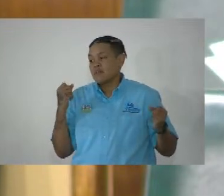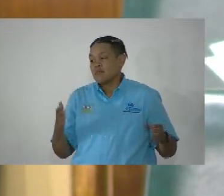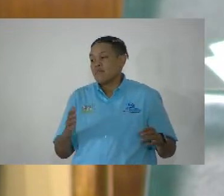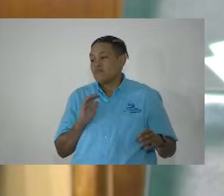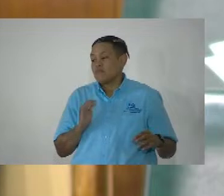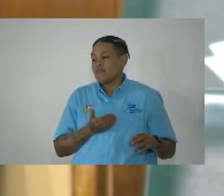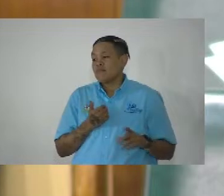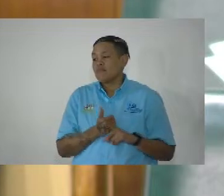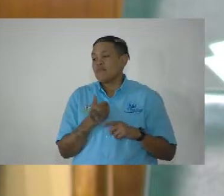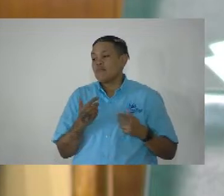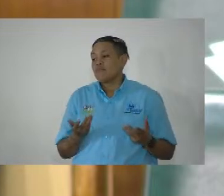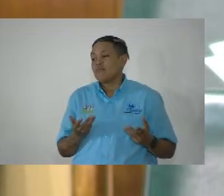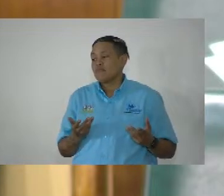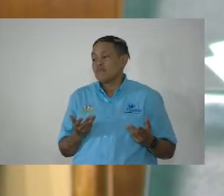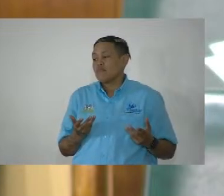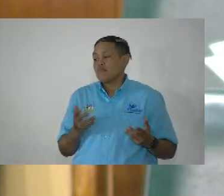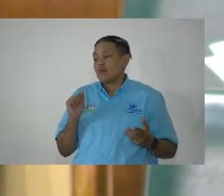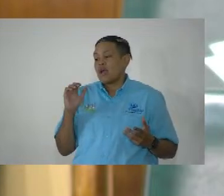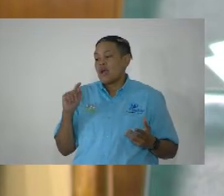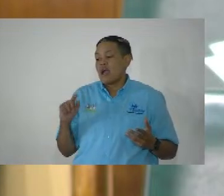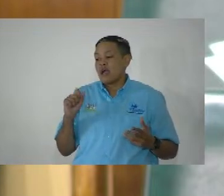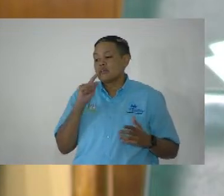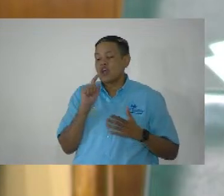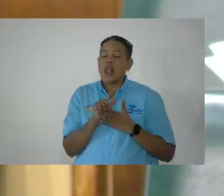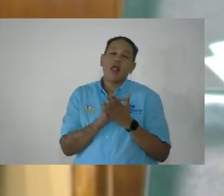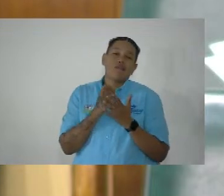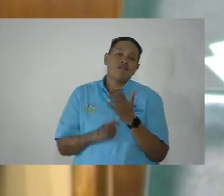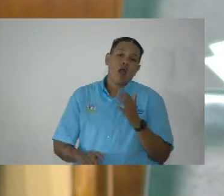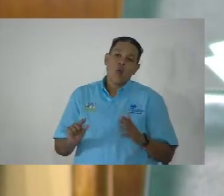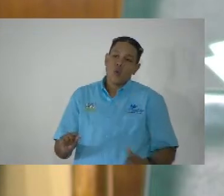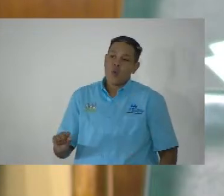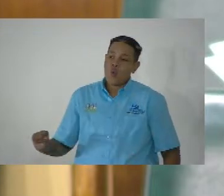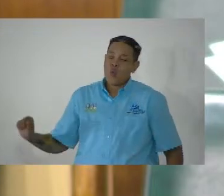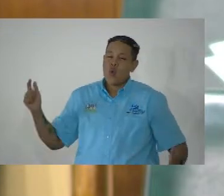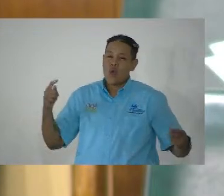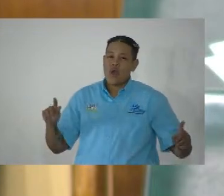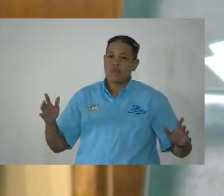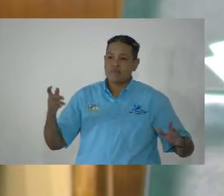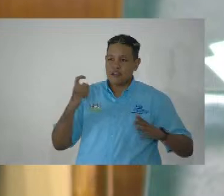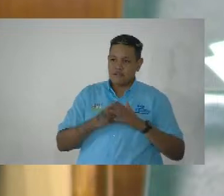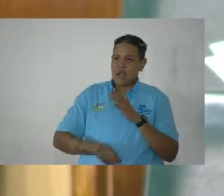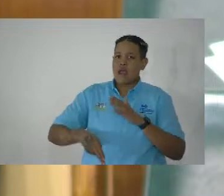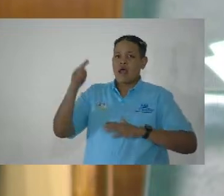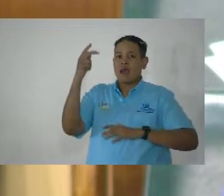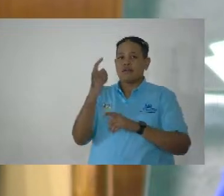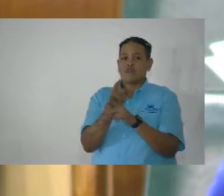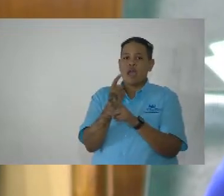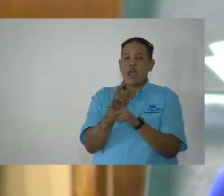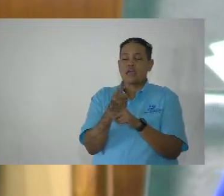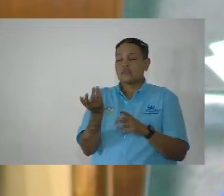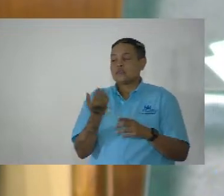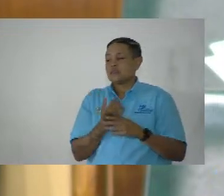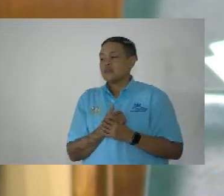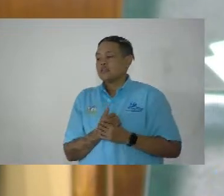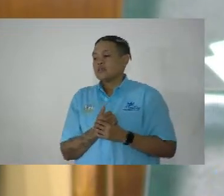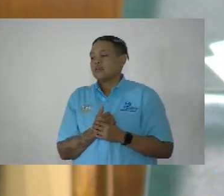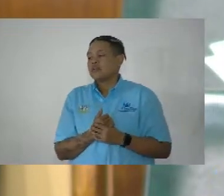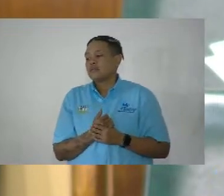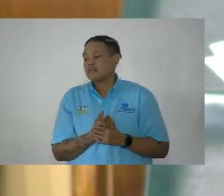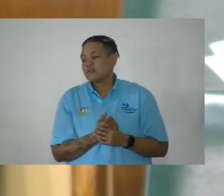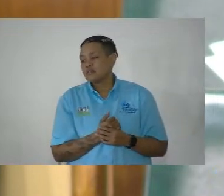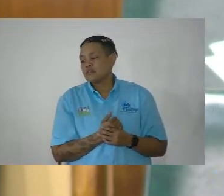our, you know, acts, legislation that's still on the books with a meager fine. And